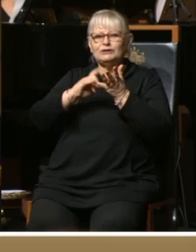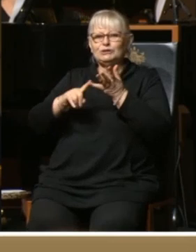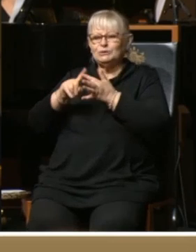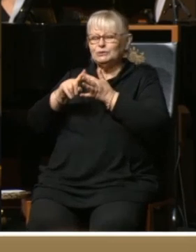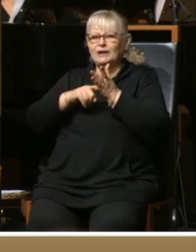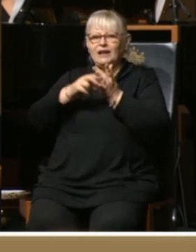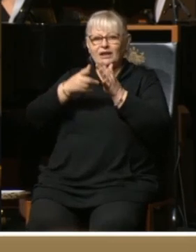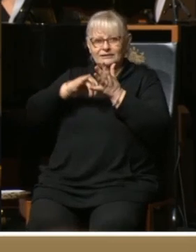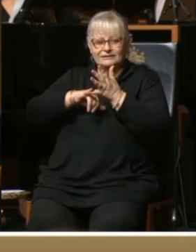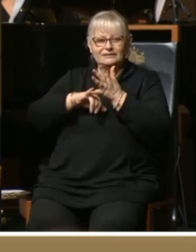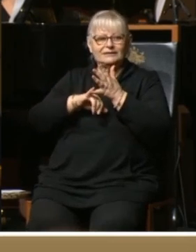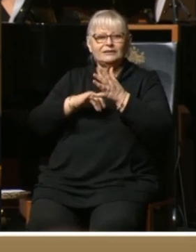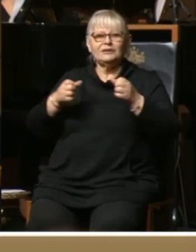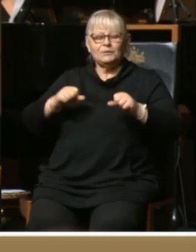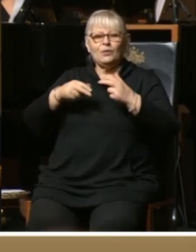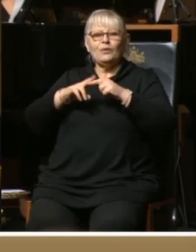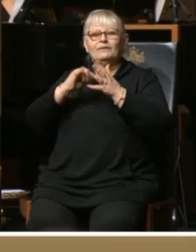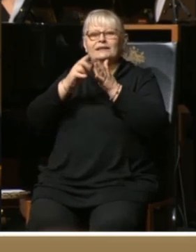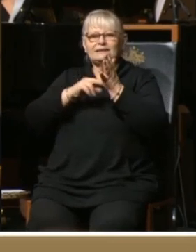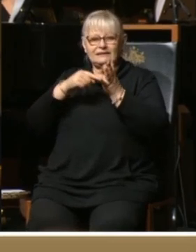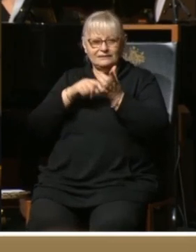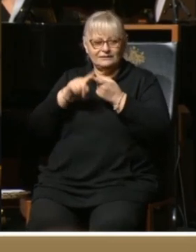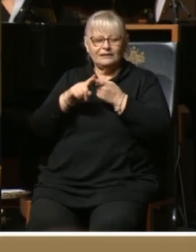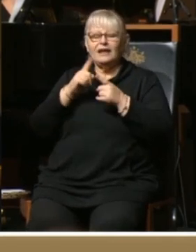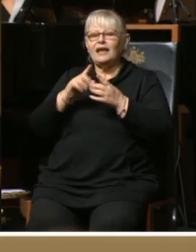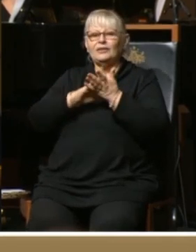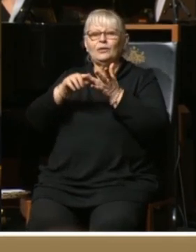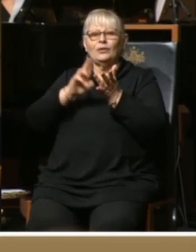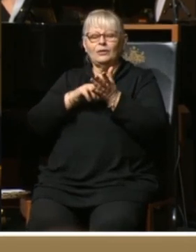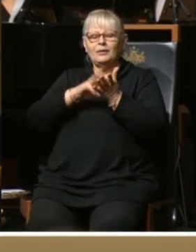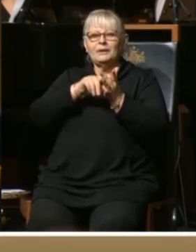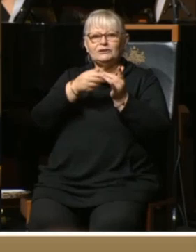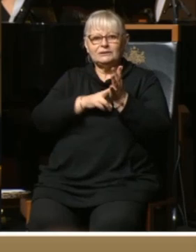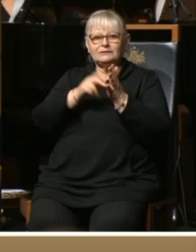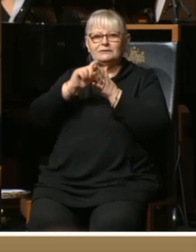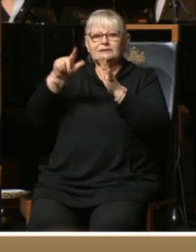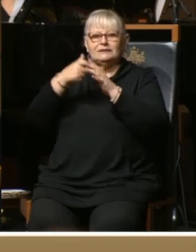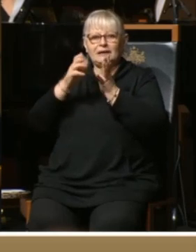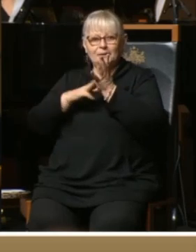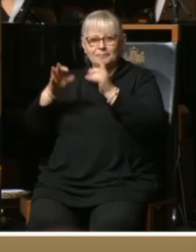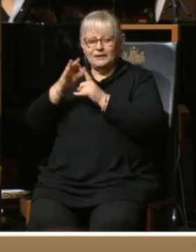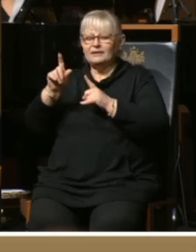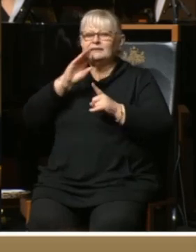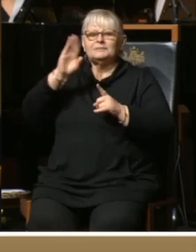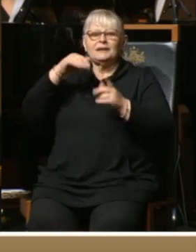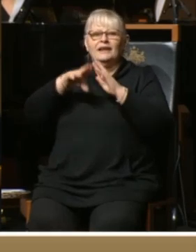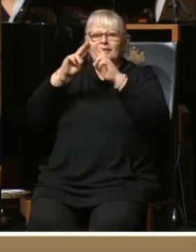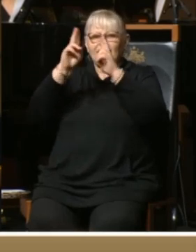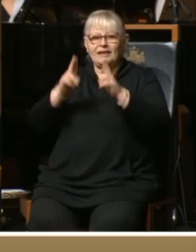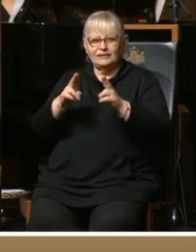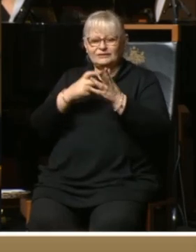Lyons, the President of the Senate, and the Honourable Milton Dick MP, the Speaker of the House of Representatives.